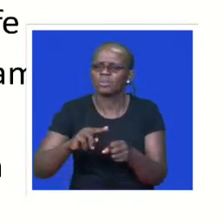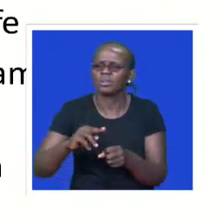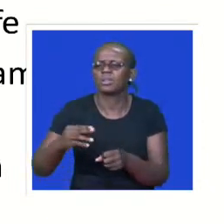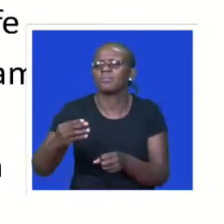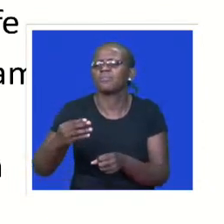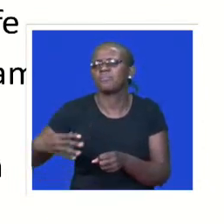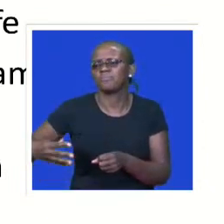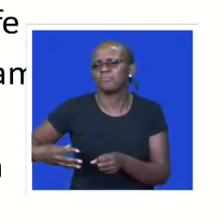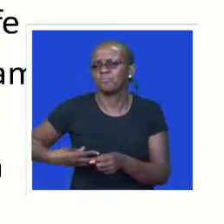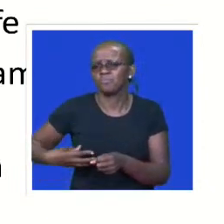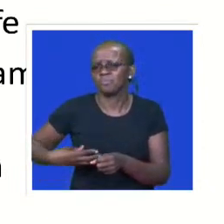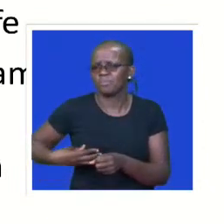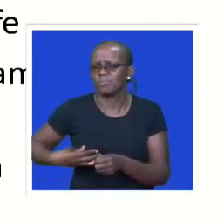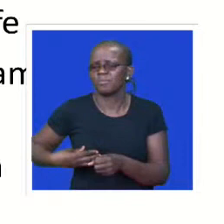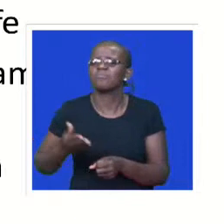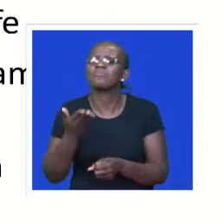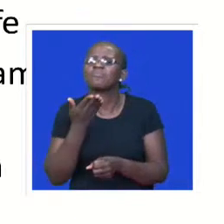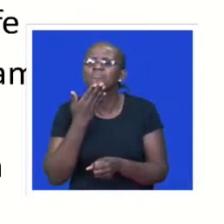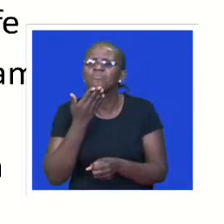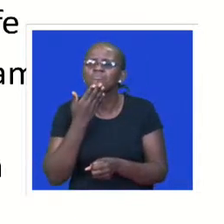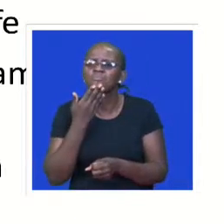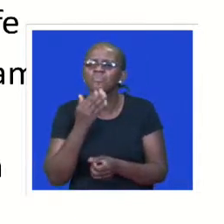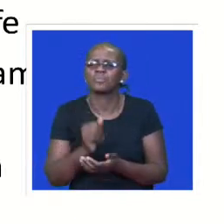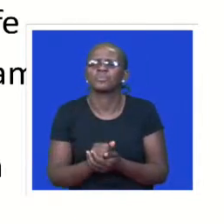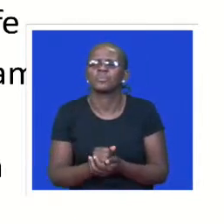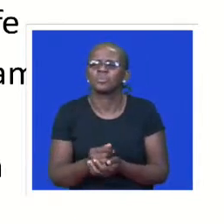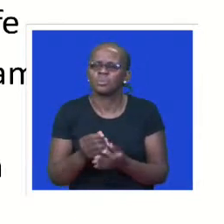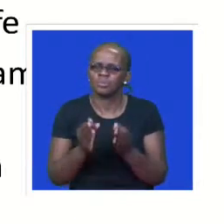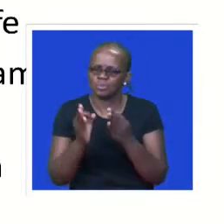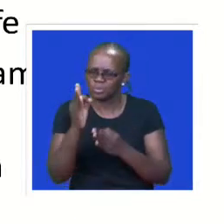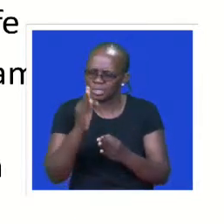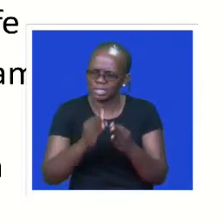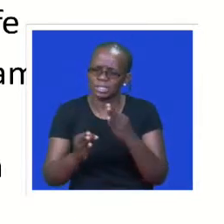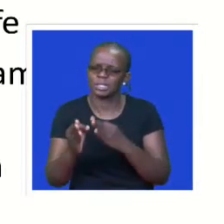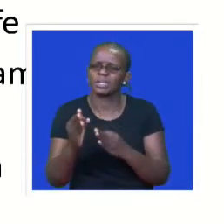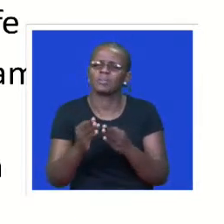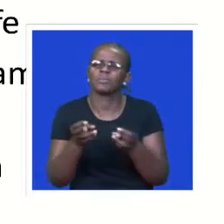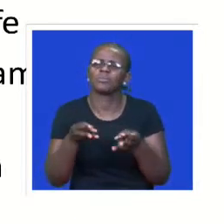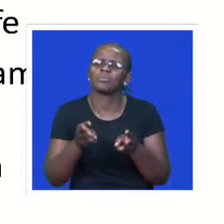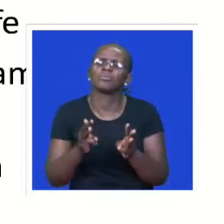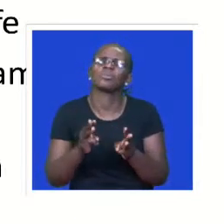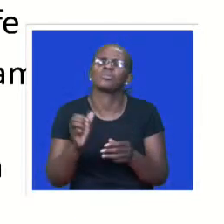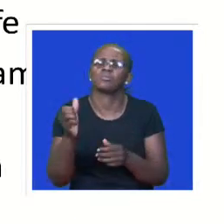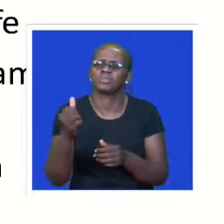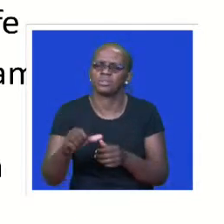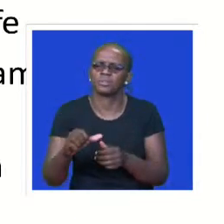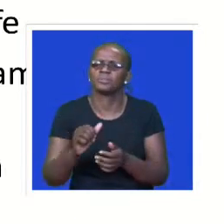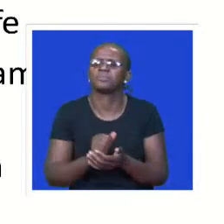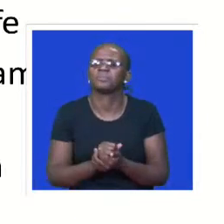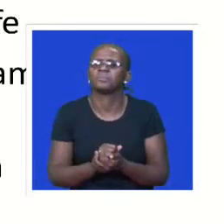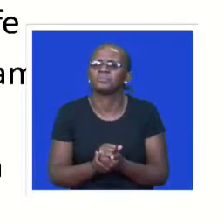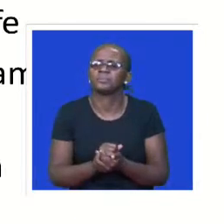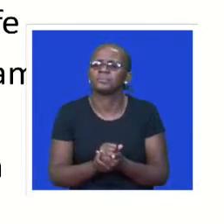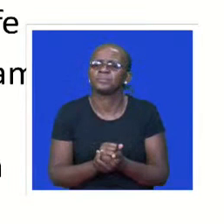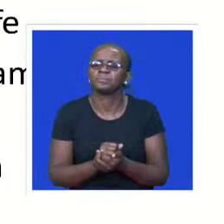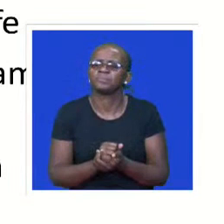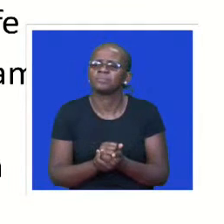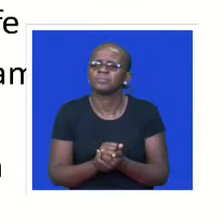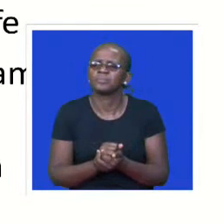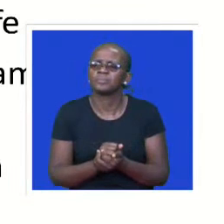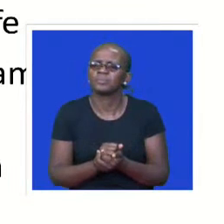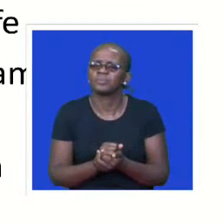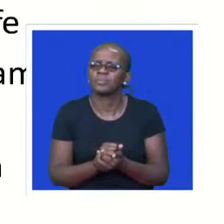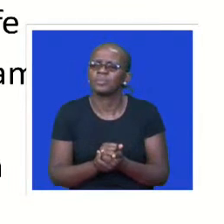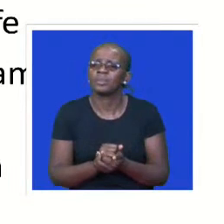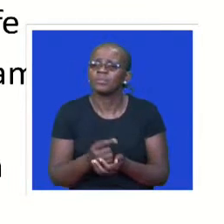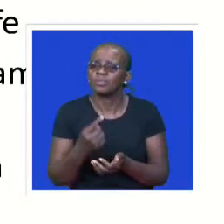of sins. Number 4, you must explain the consequences of sin in one's life. Number 5, you must